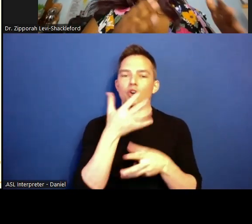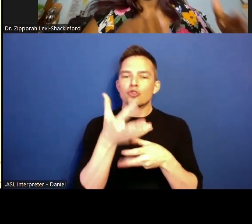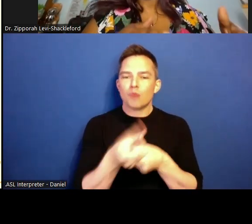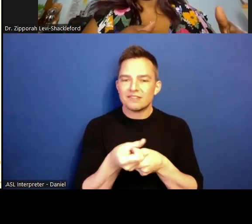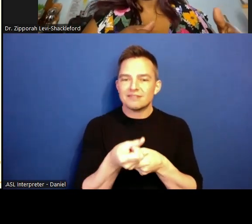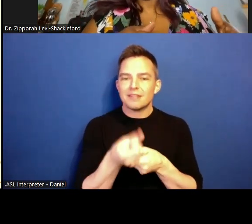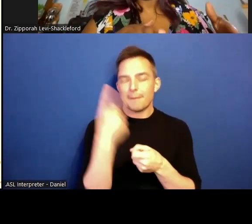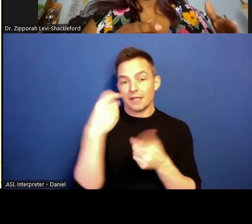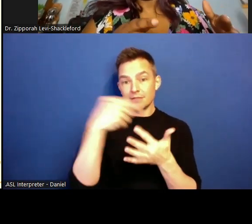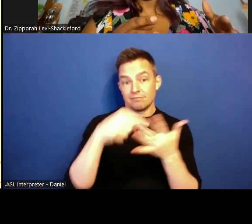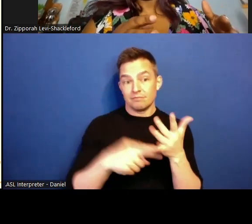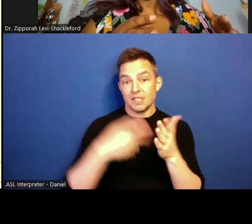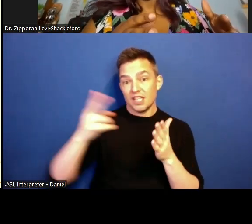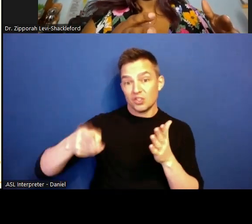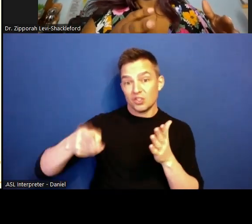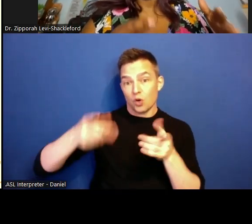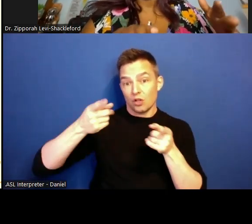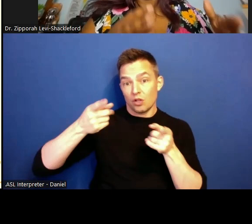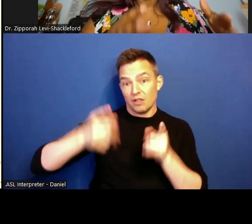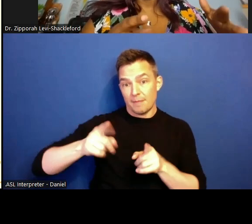those historical